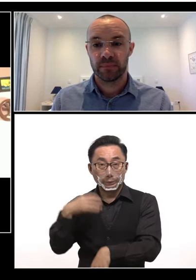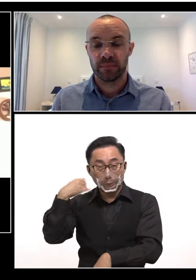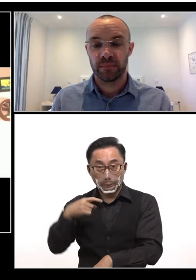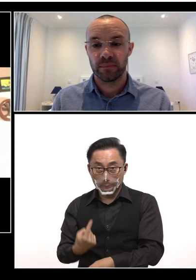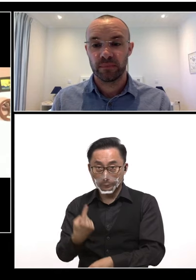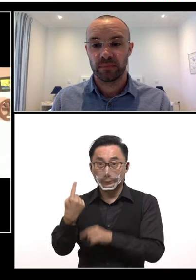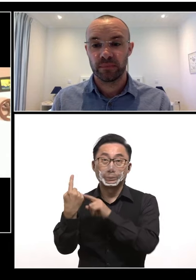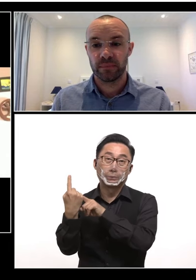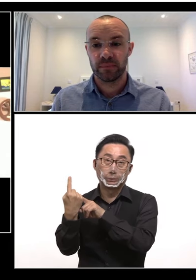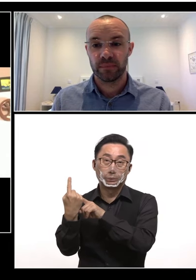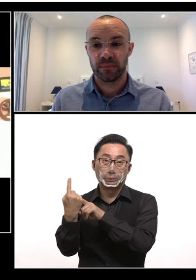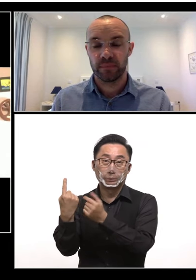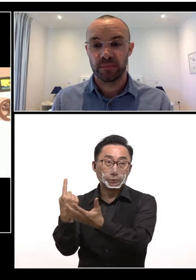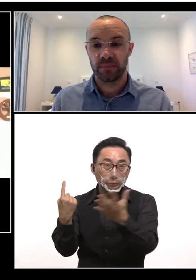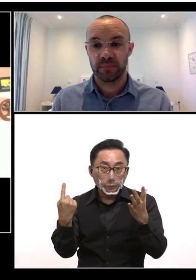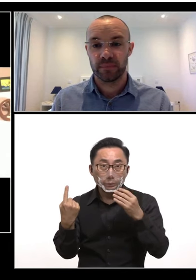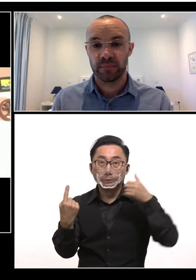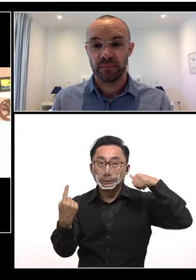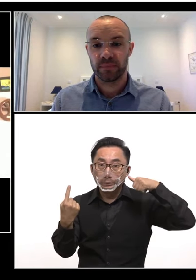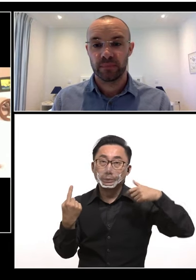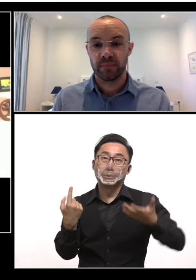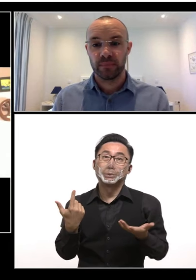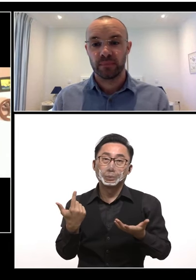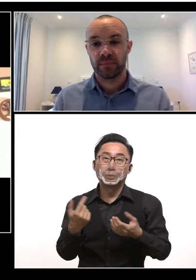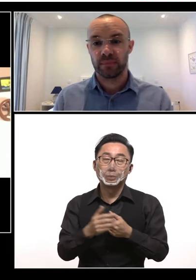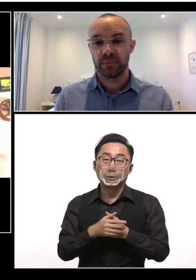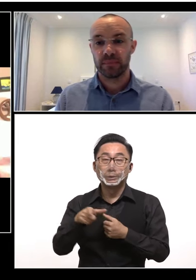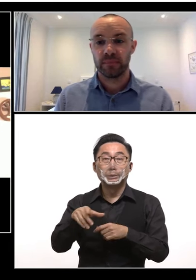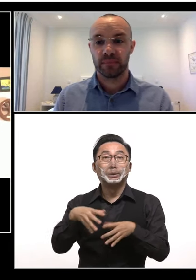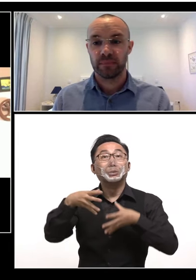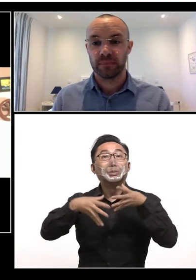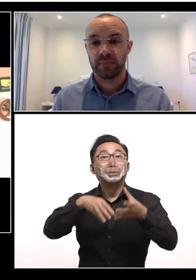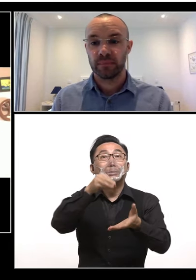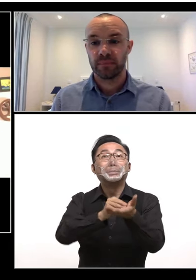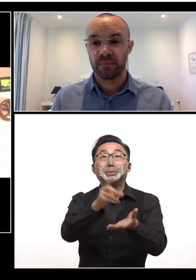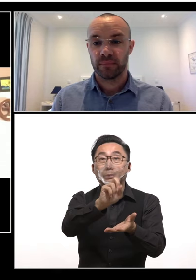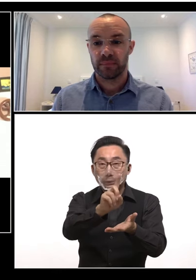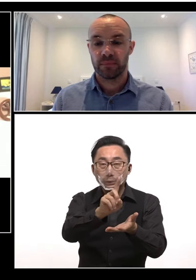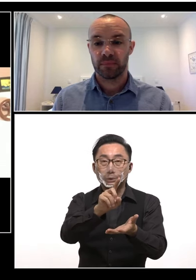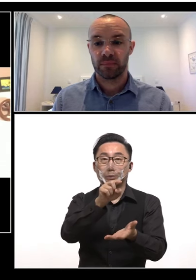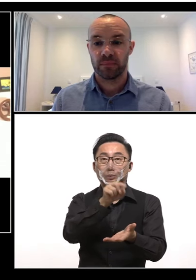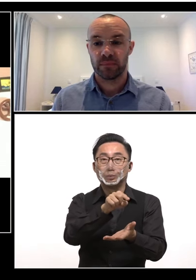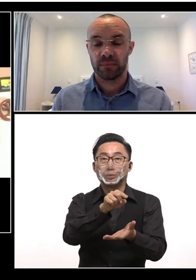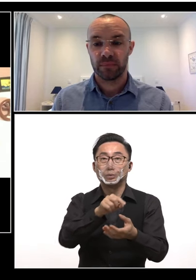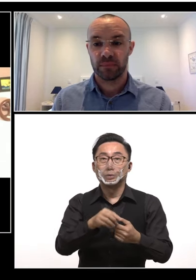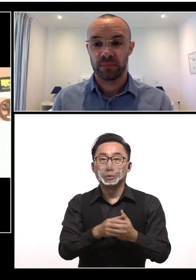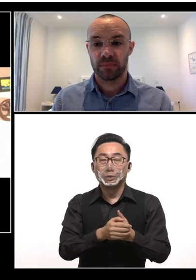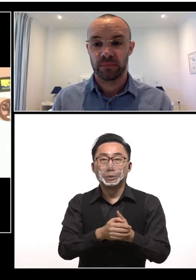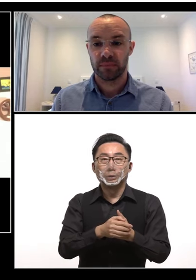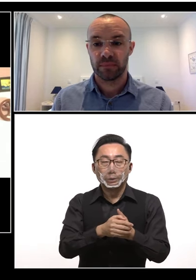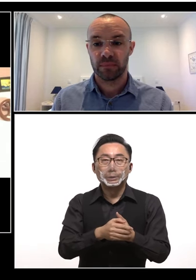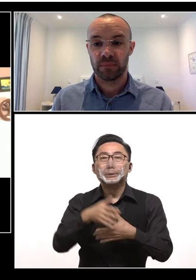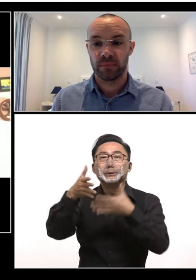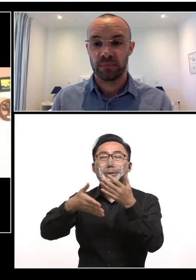deaf person attending this. And it was this Congress that decided that sign language was not good for deaf kids and that everyone should learn to